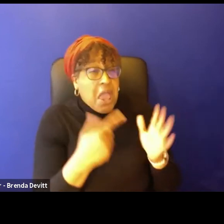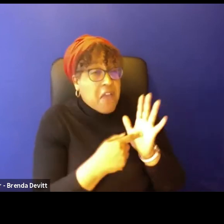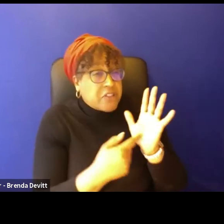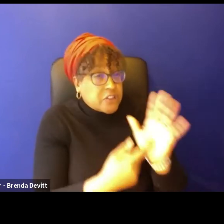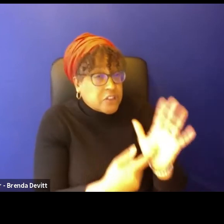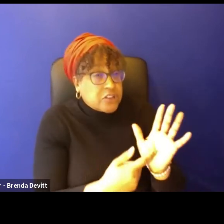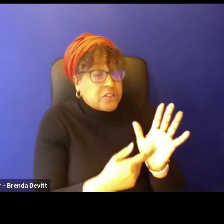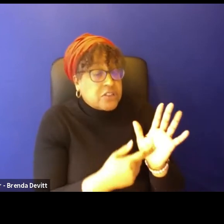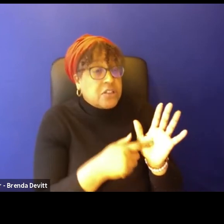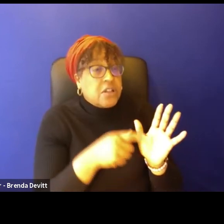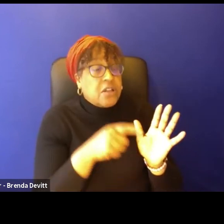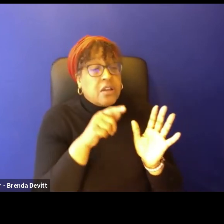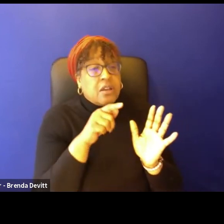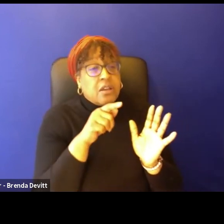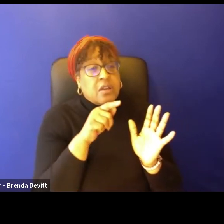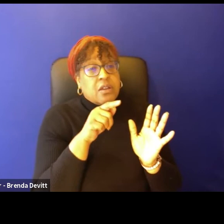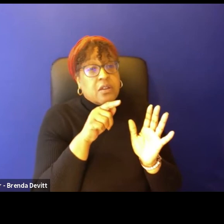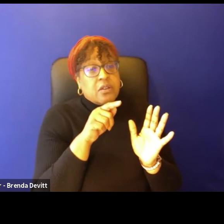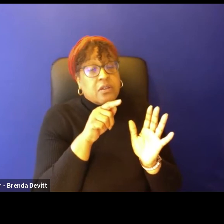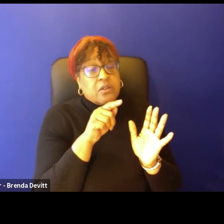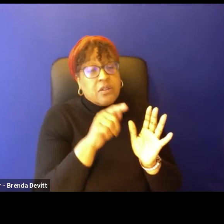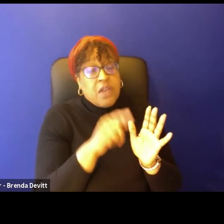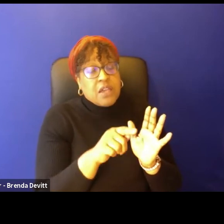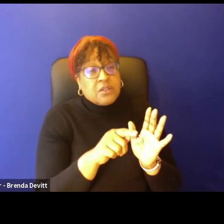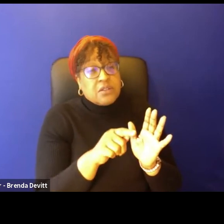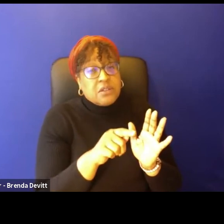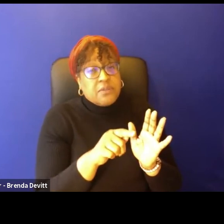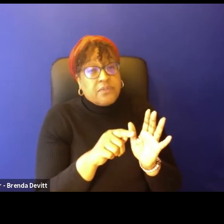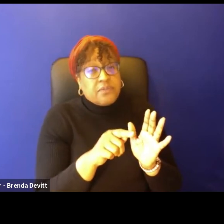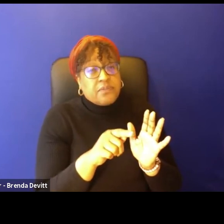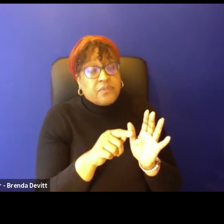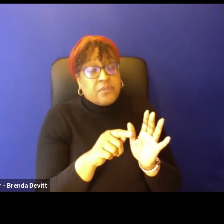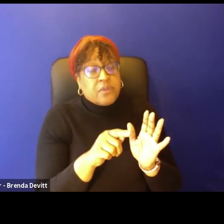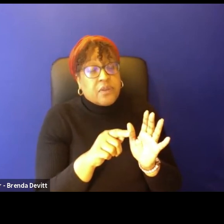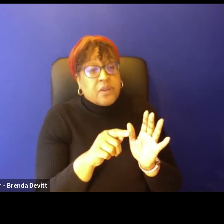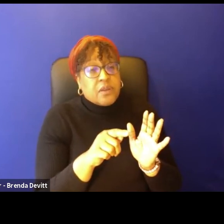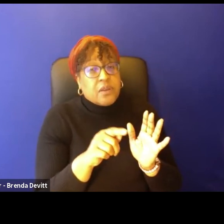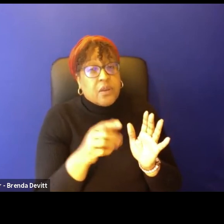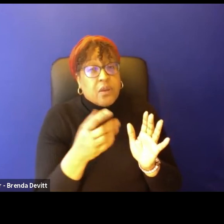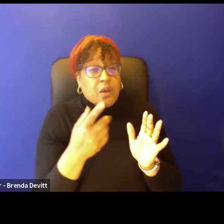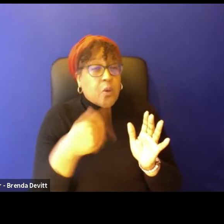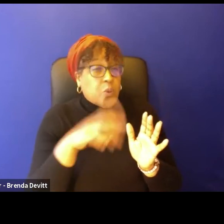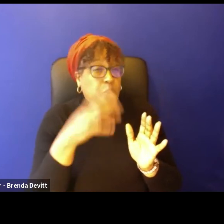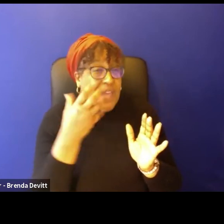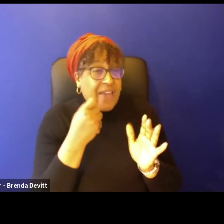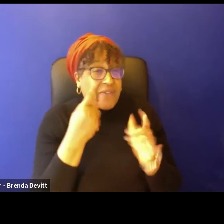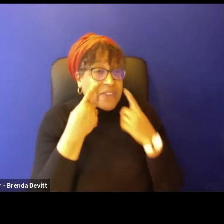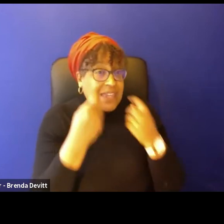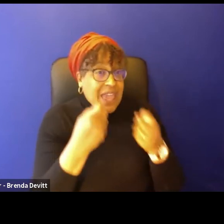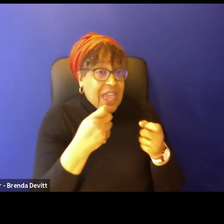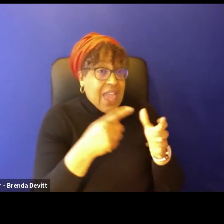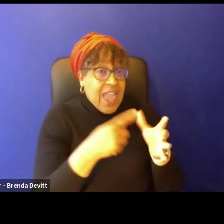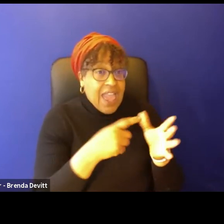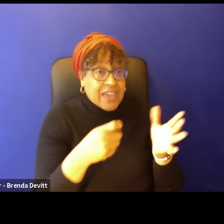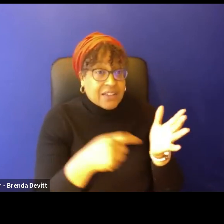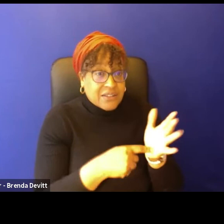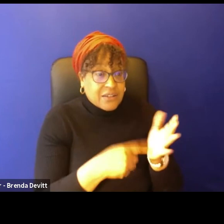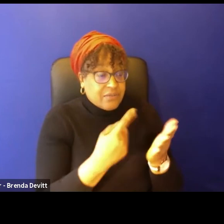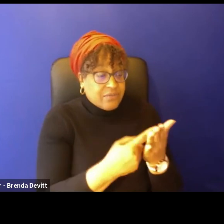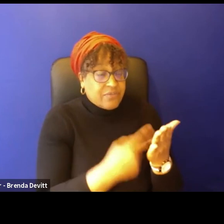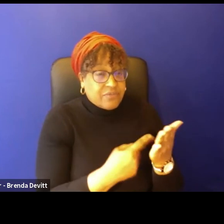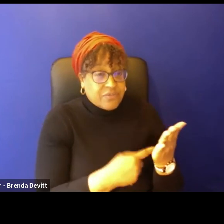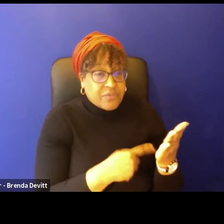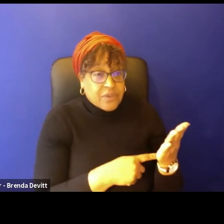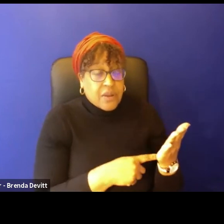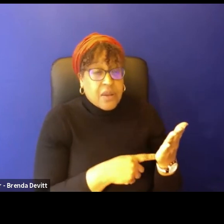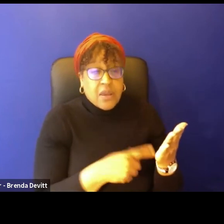you present to the powers that be? Because I know the Care Act is great, but the carers assessment is not all that. It feels like a tick box exercise